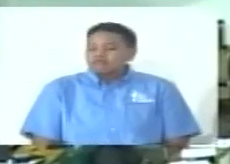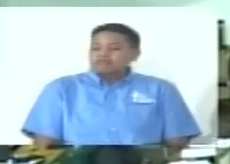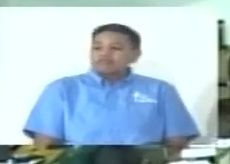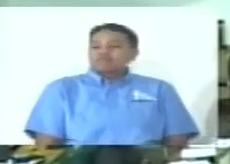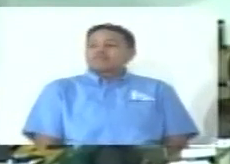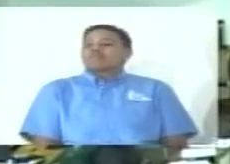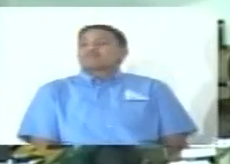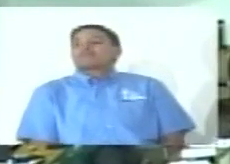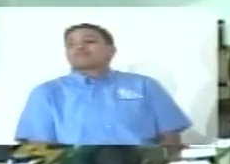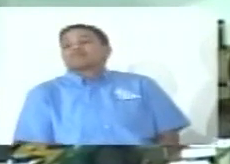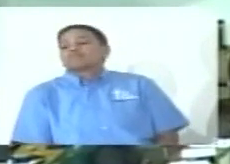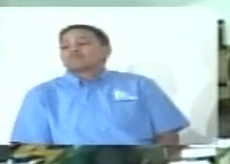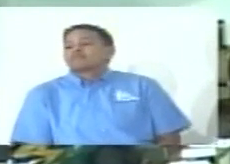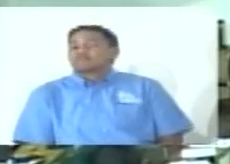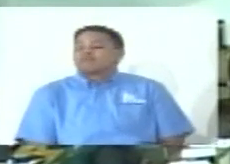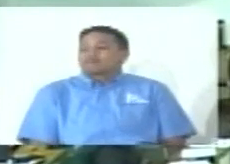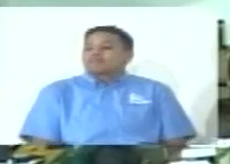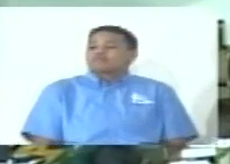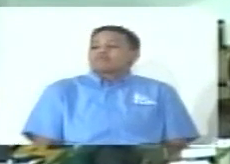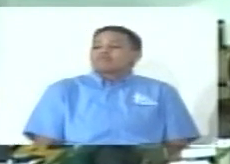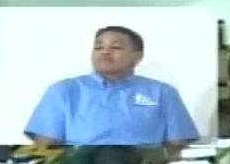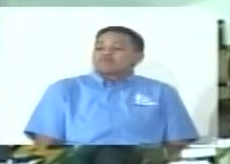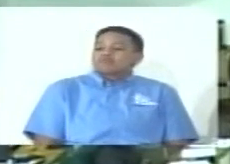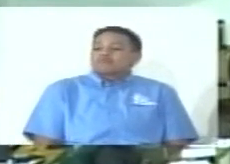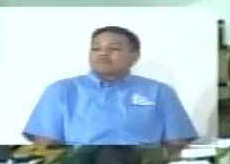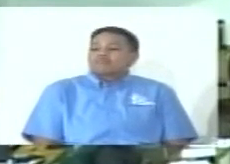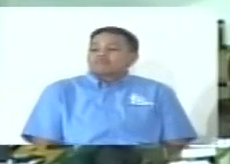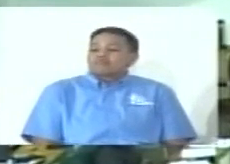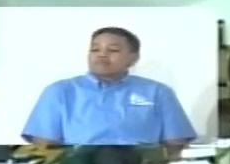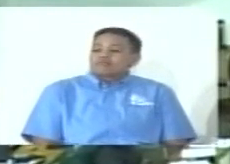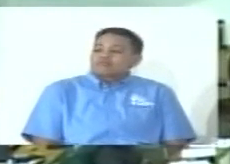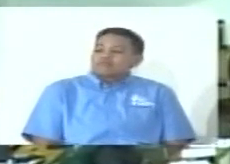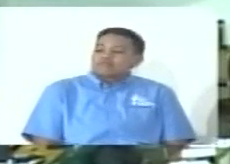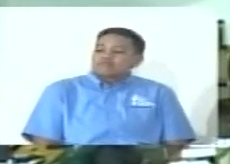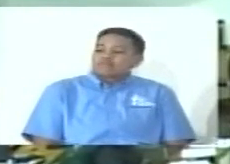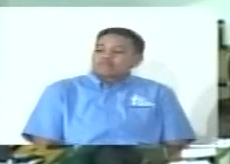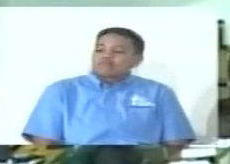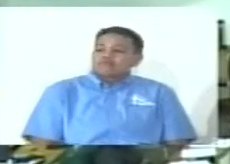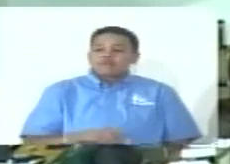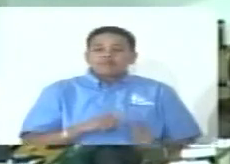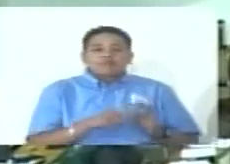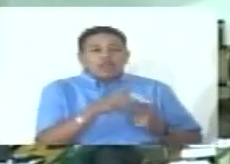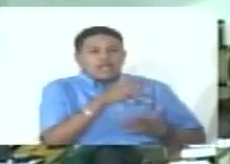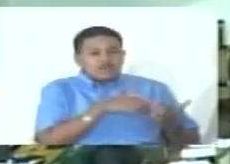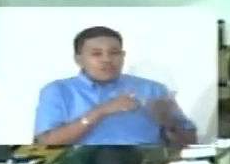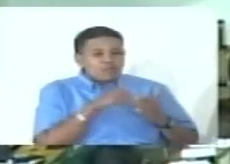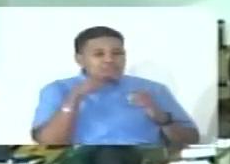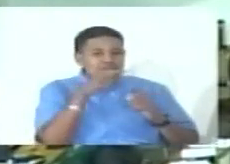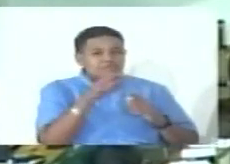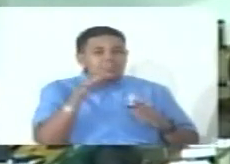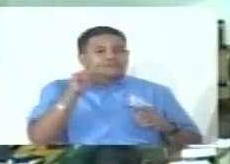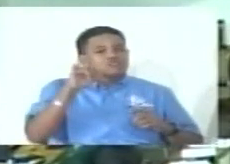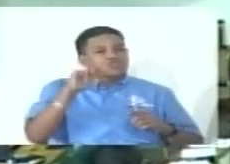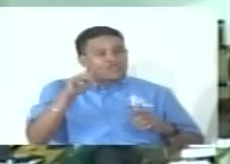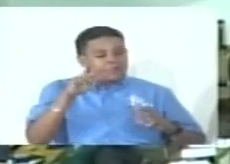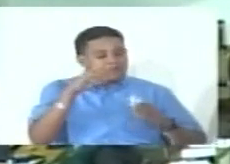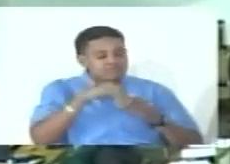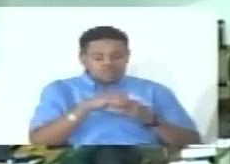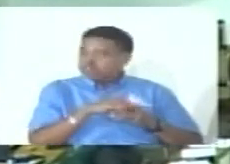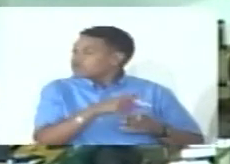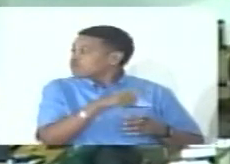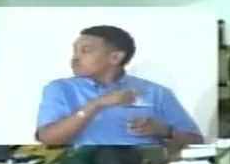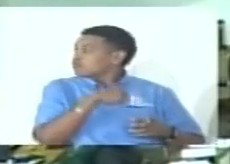him as a party man, and that he was a committed,